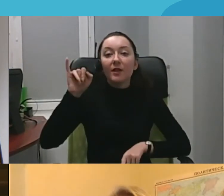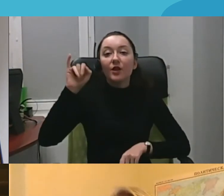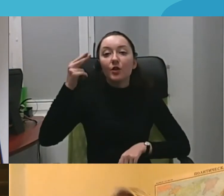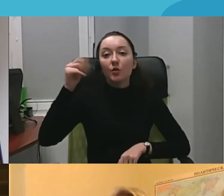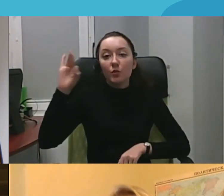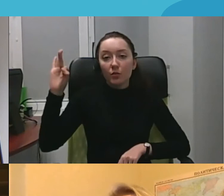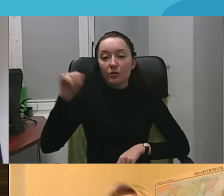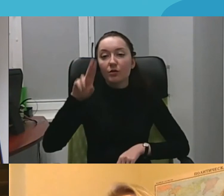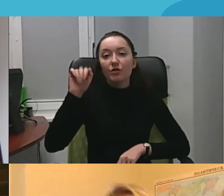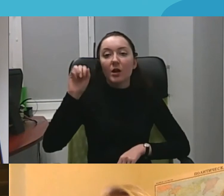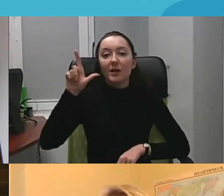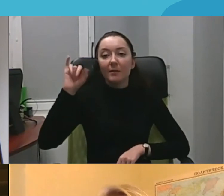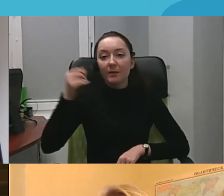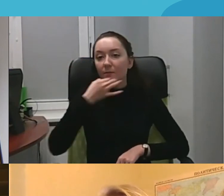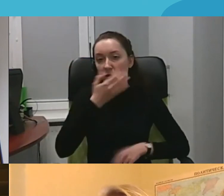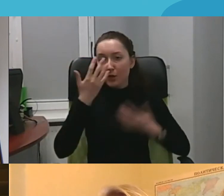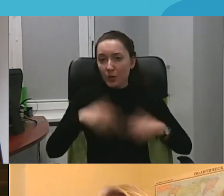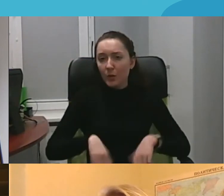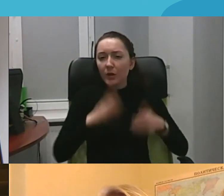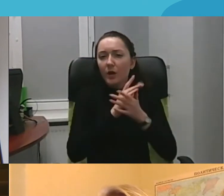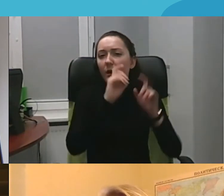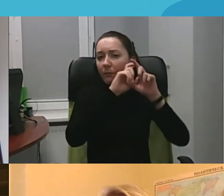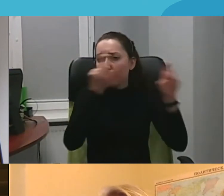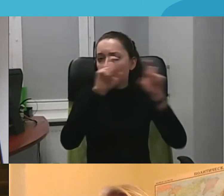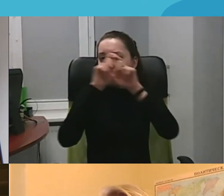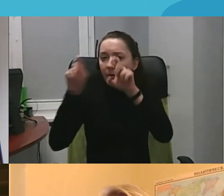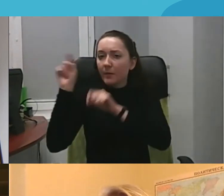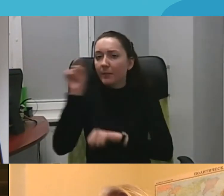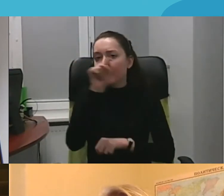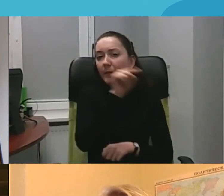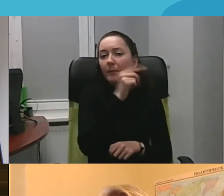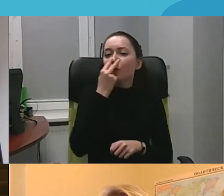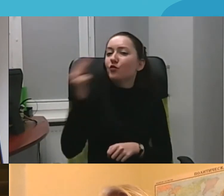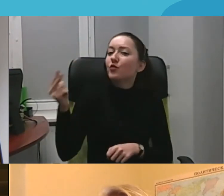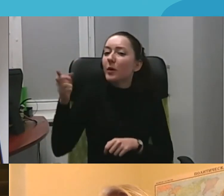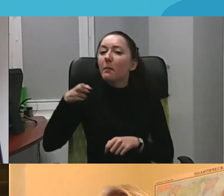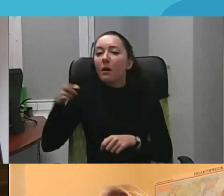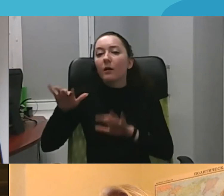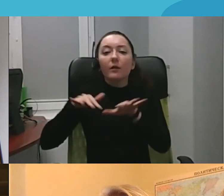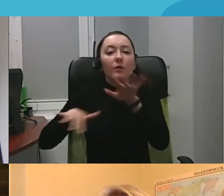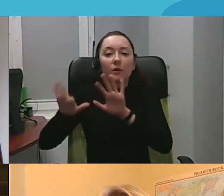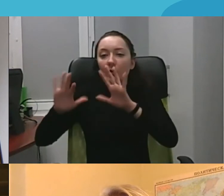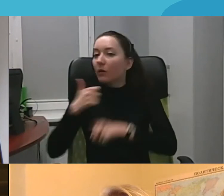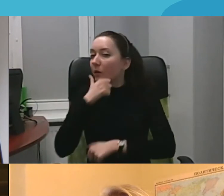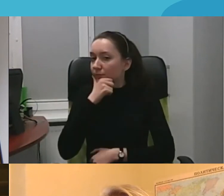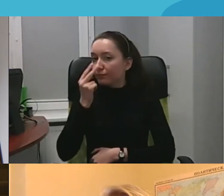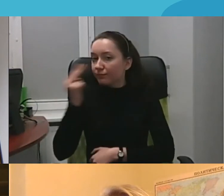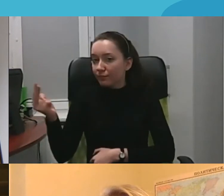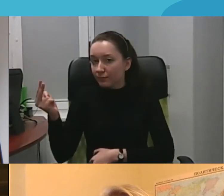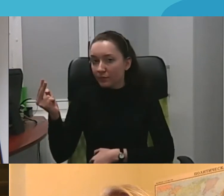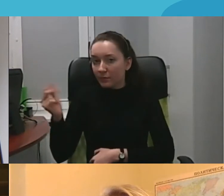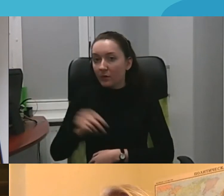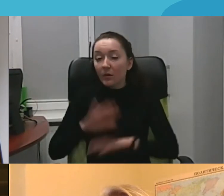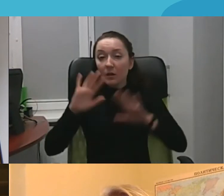that follow that inside Belarus. So we shouldn't be misled by this argument, non-interference into domestic affairs, when